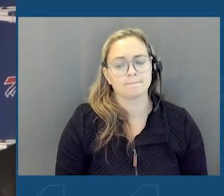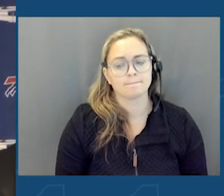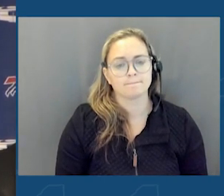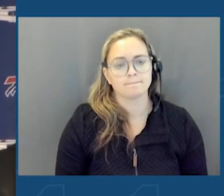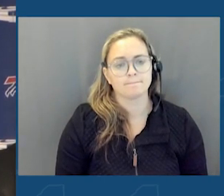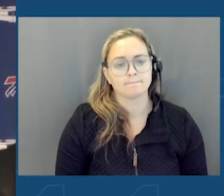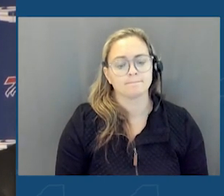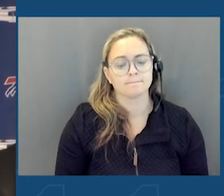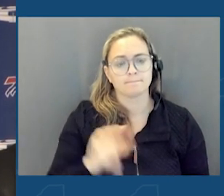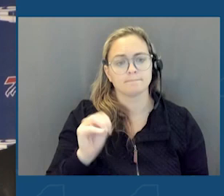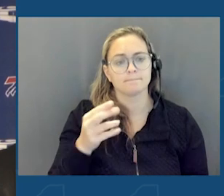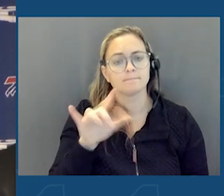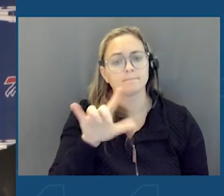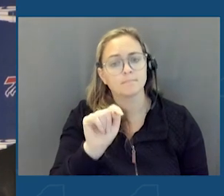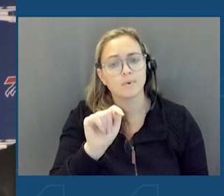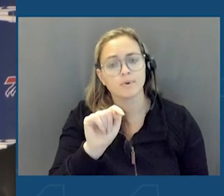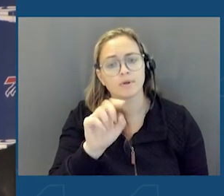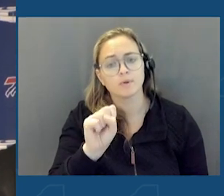Margaret Morrison,